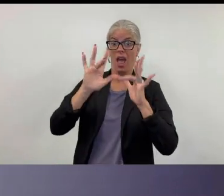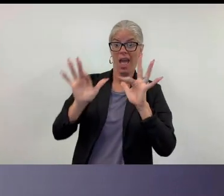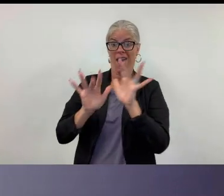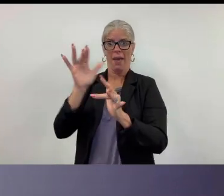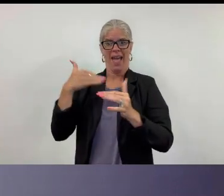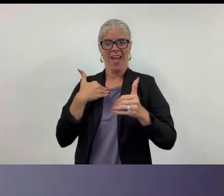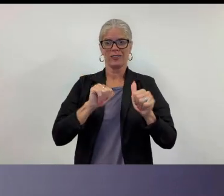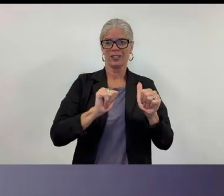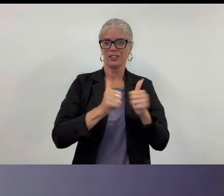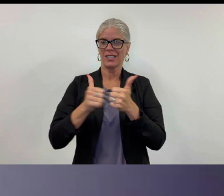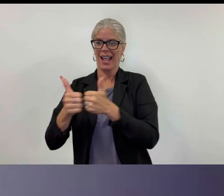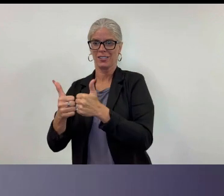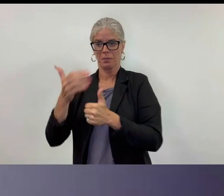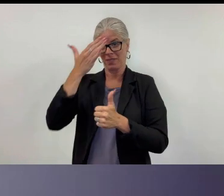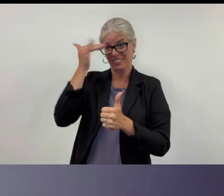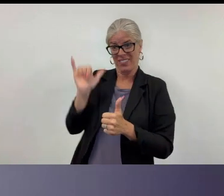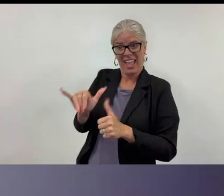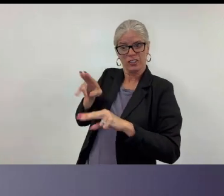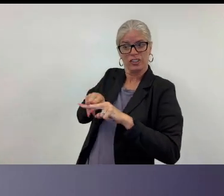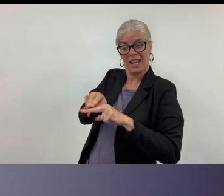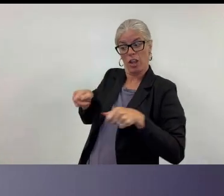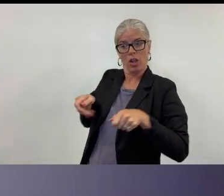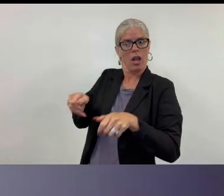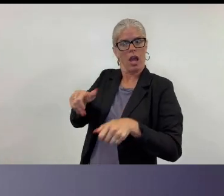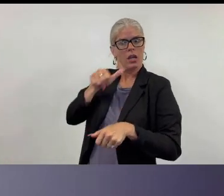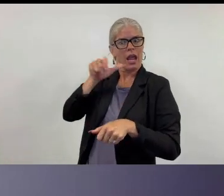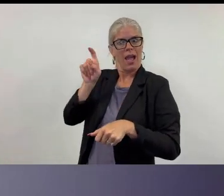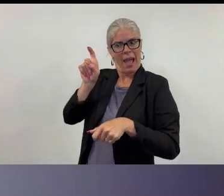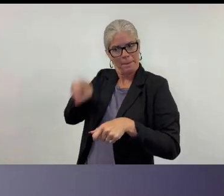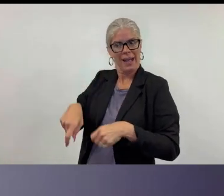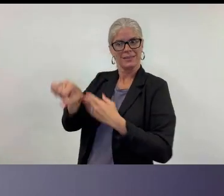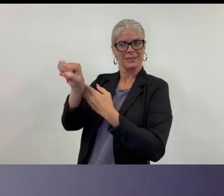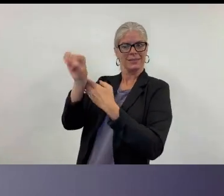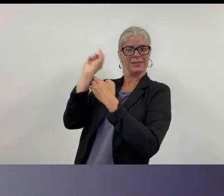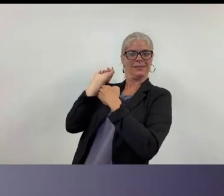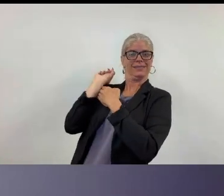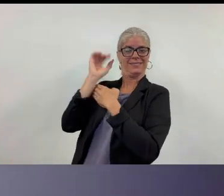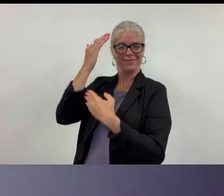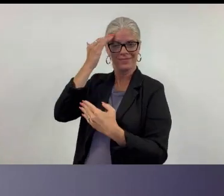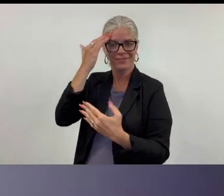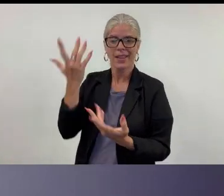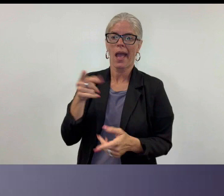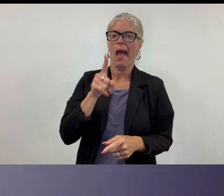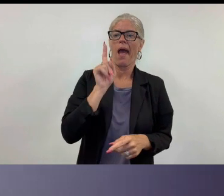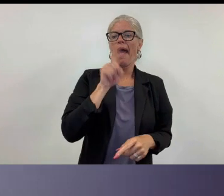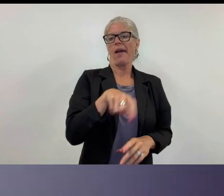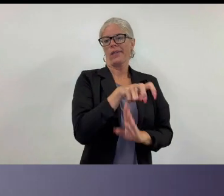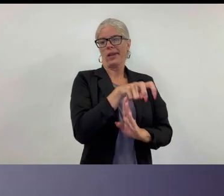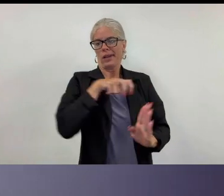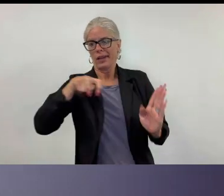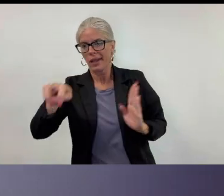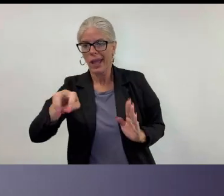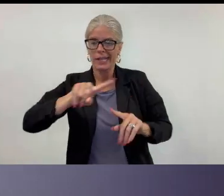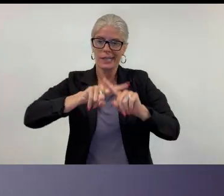into the dental chair versus this way. So sometimes finding another place, another facility, and most people